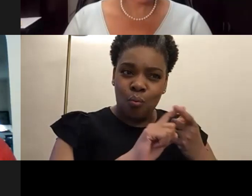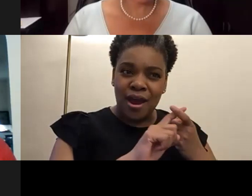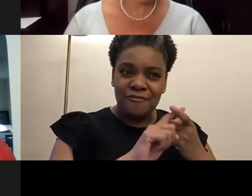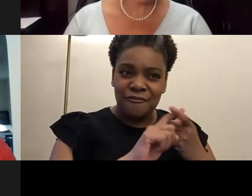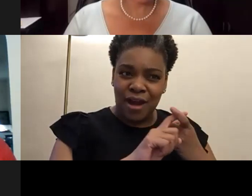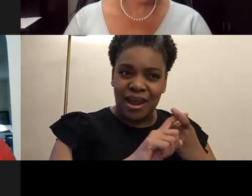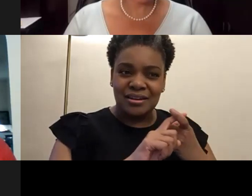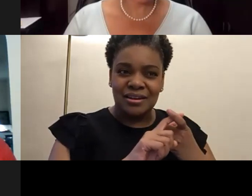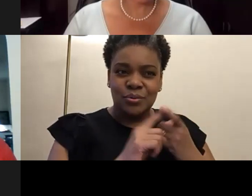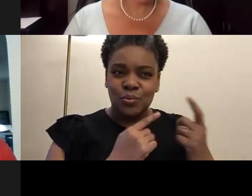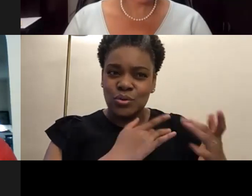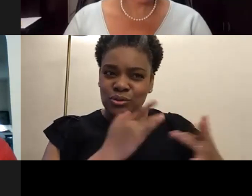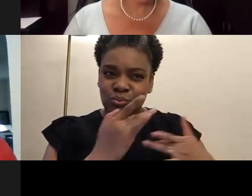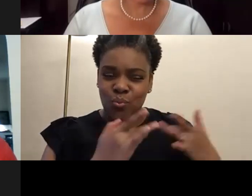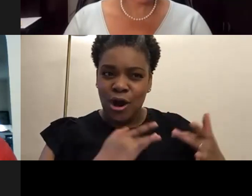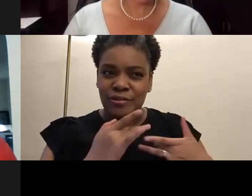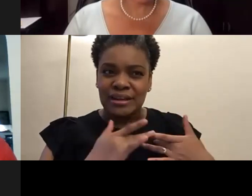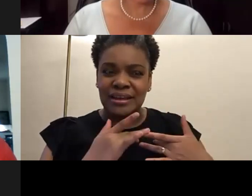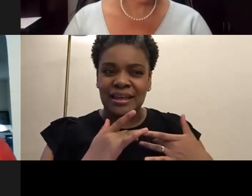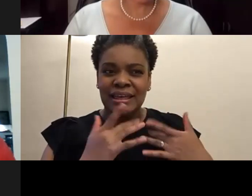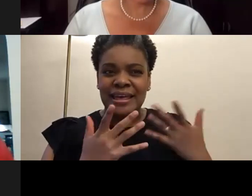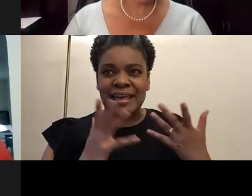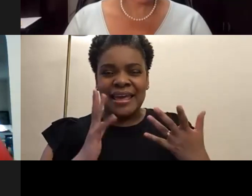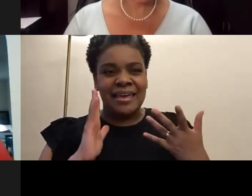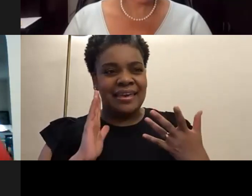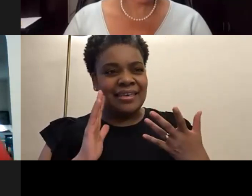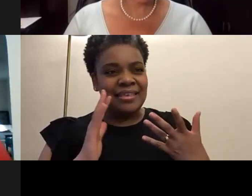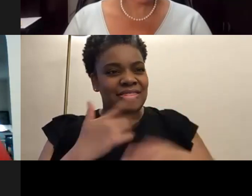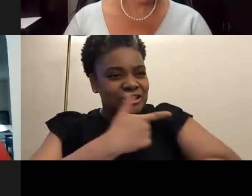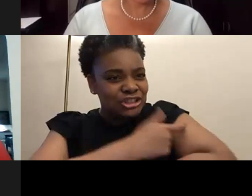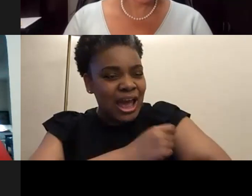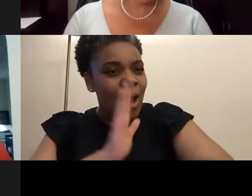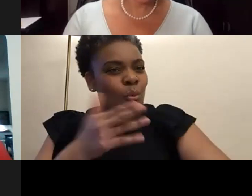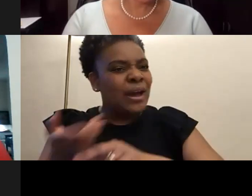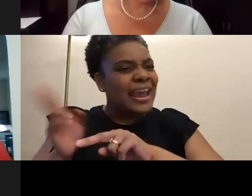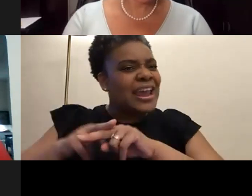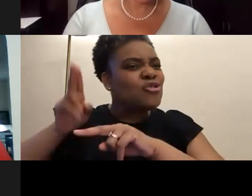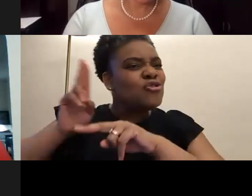diseases after a period of time. Any truth in that?